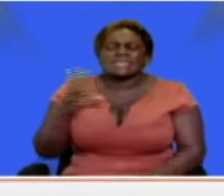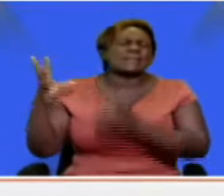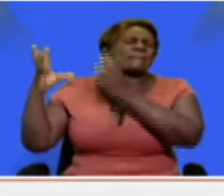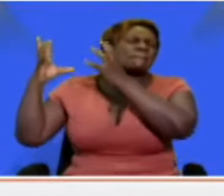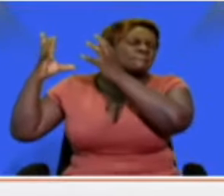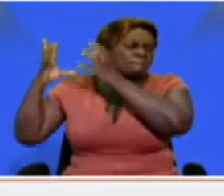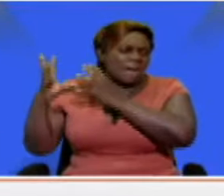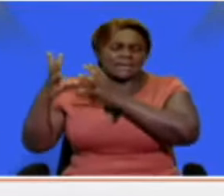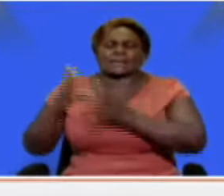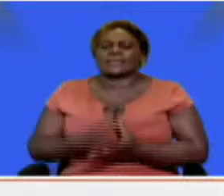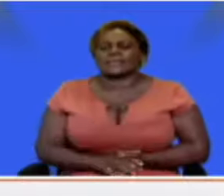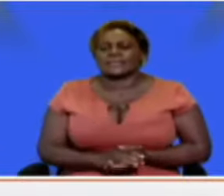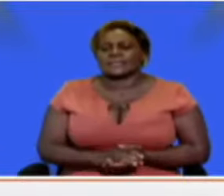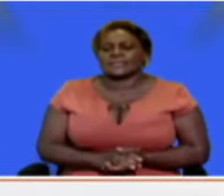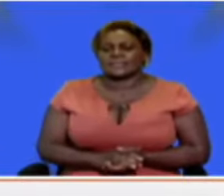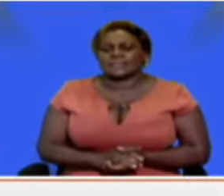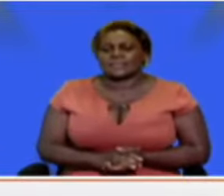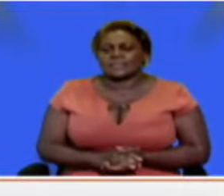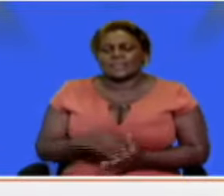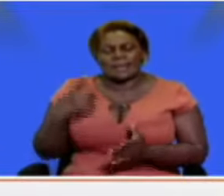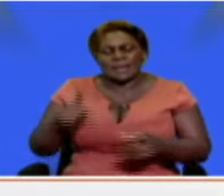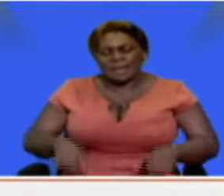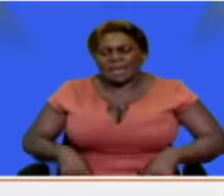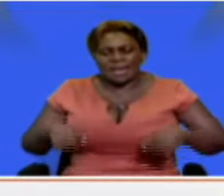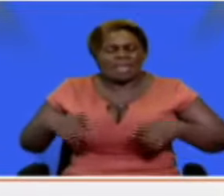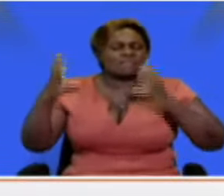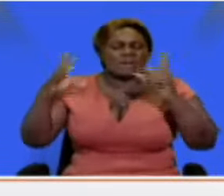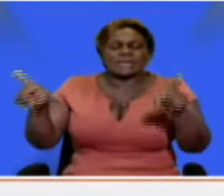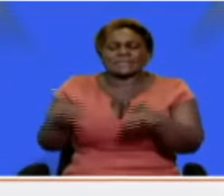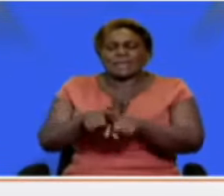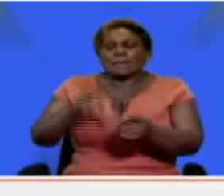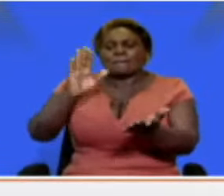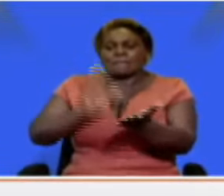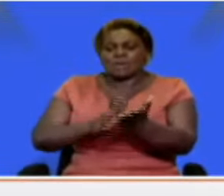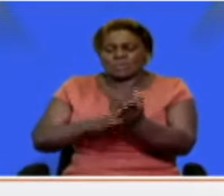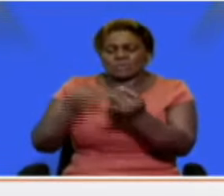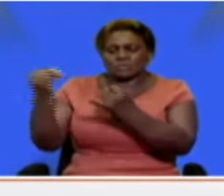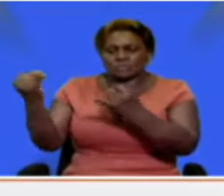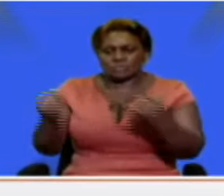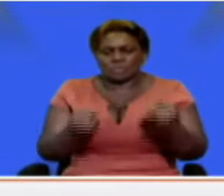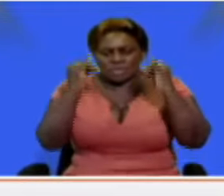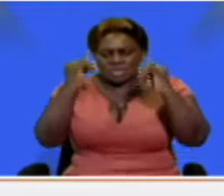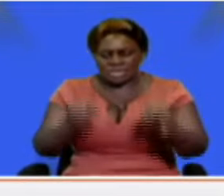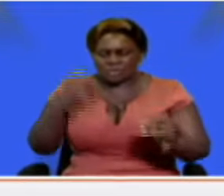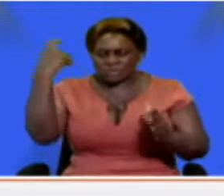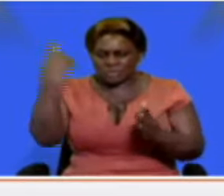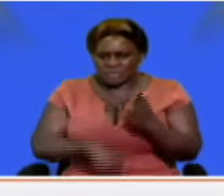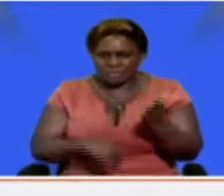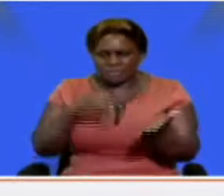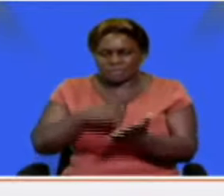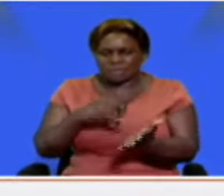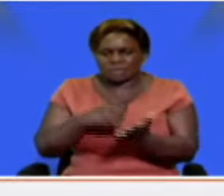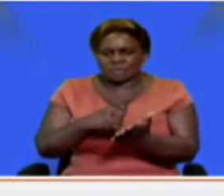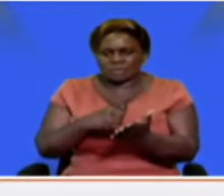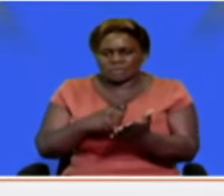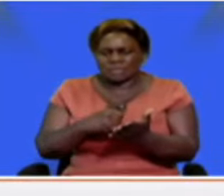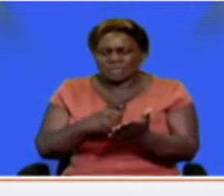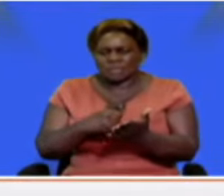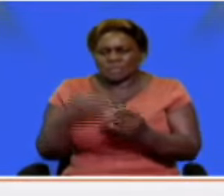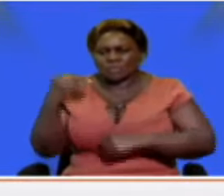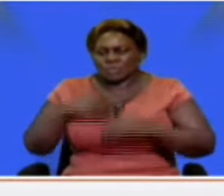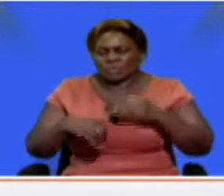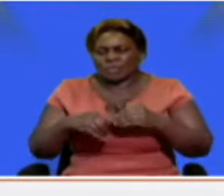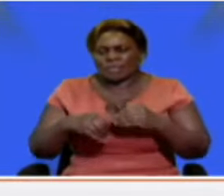on citizens already facing the high cost of living. The proposed introduction of new taxes, including punitive measures,